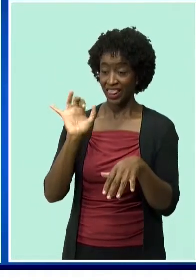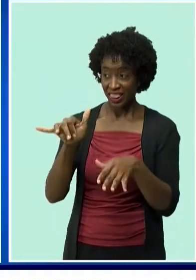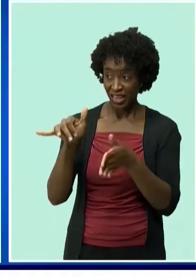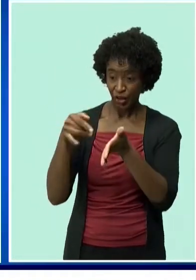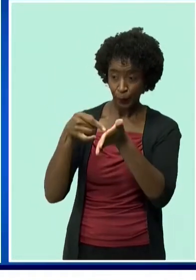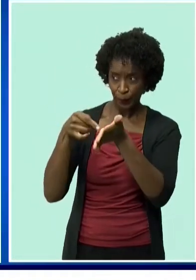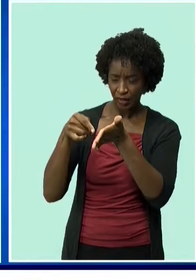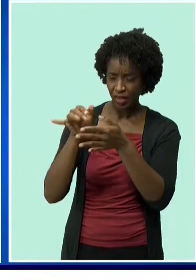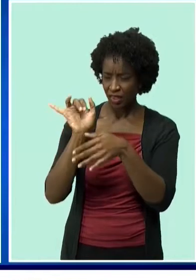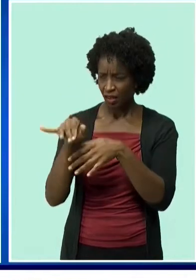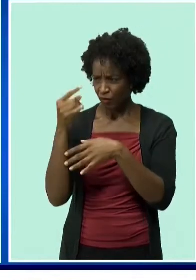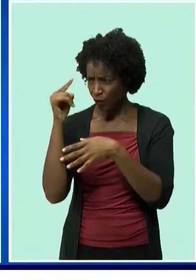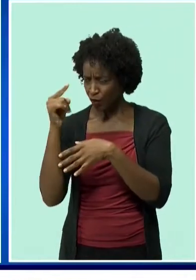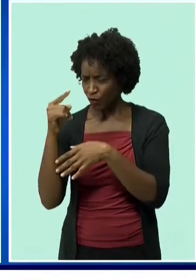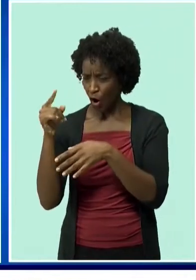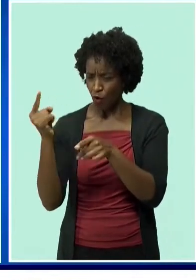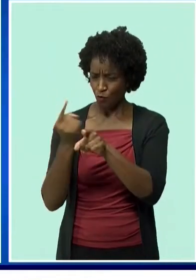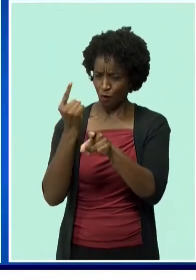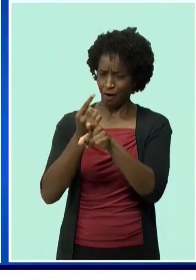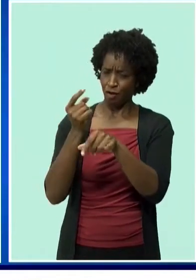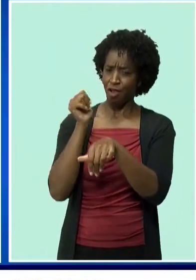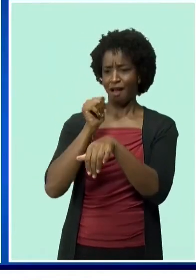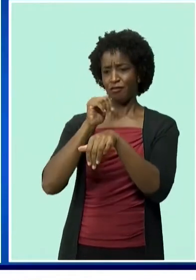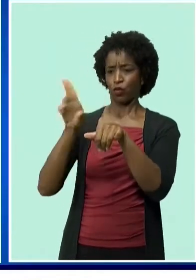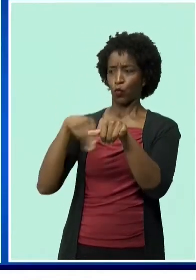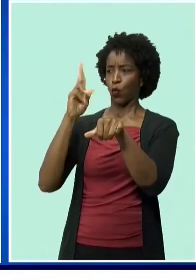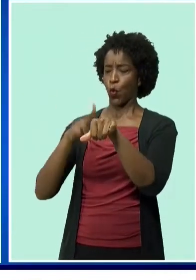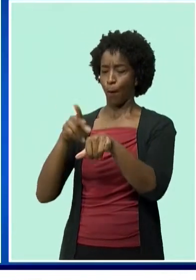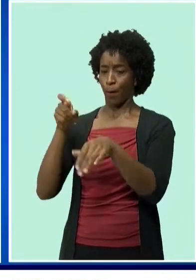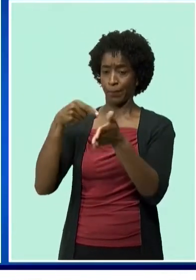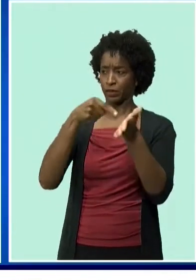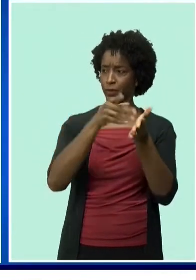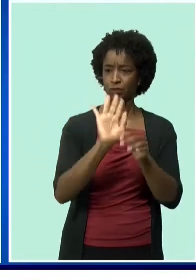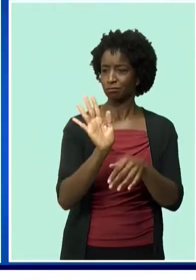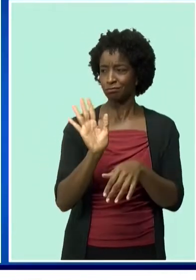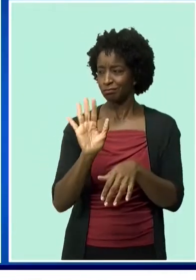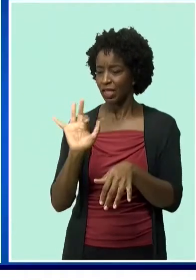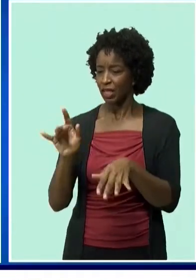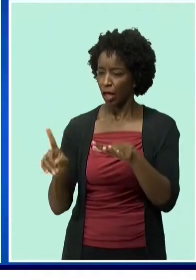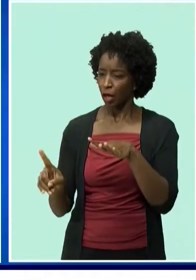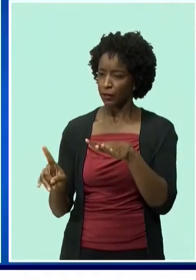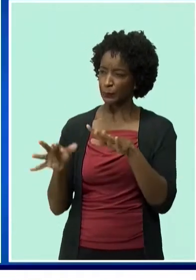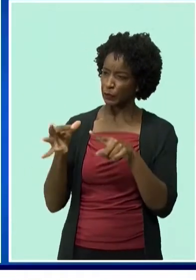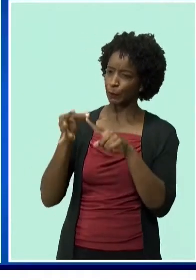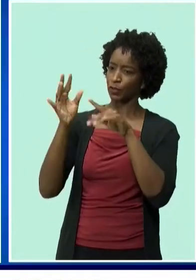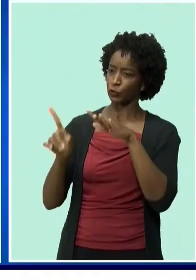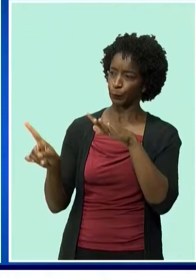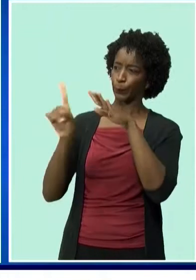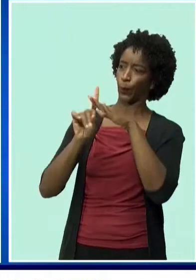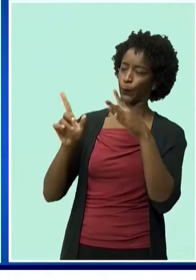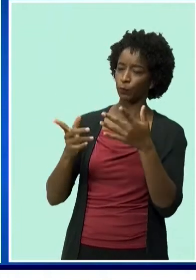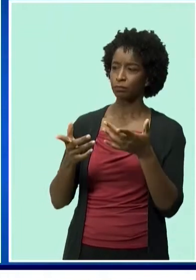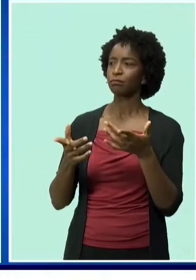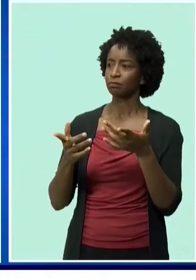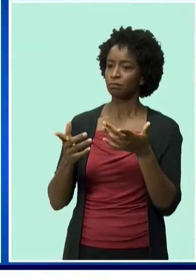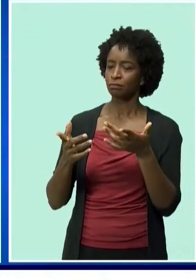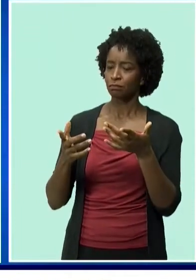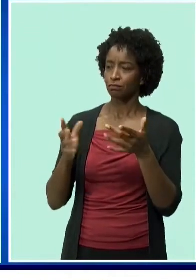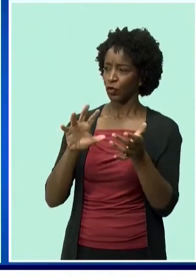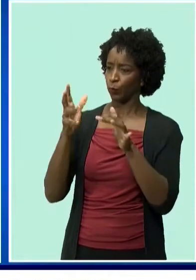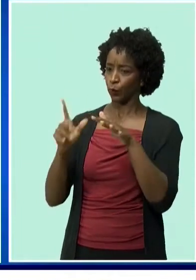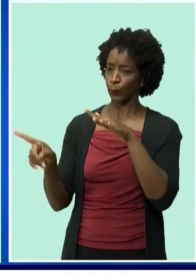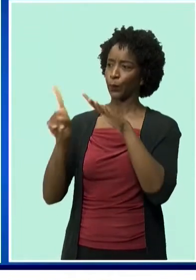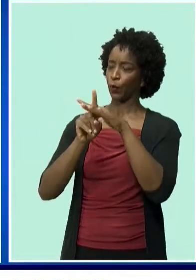non-standard charges. They're not typical or standard charges, and I think this is just to realign with the